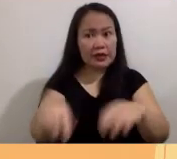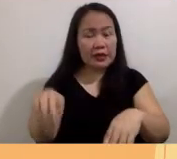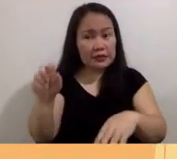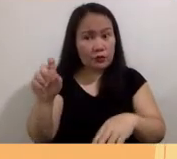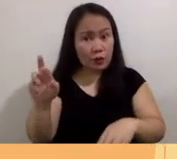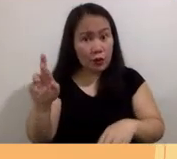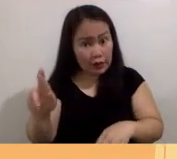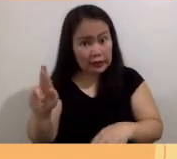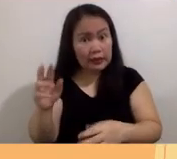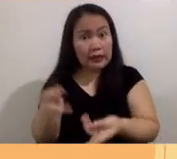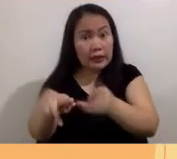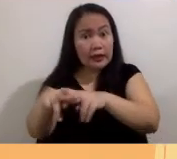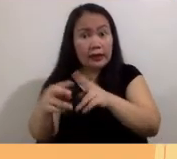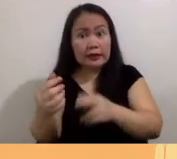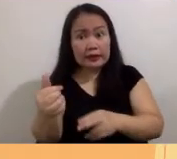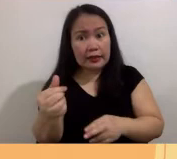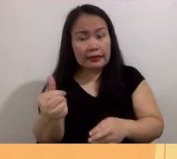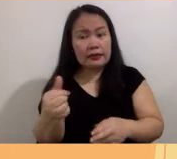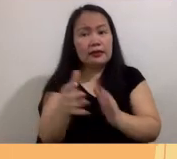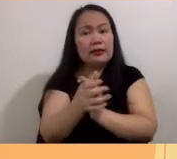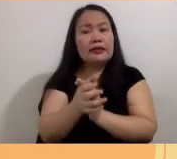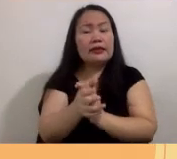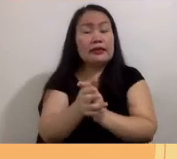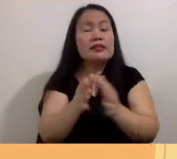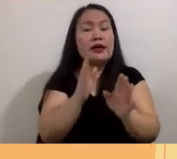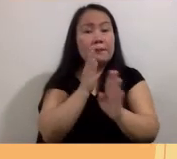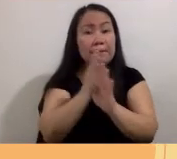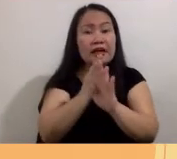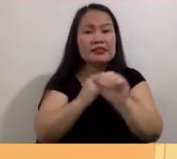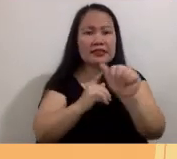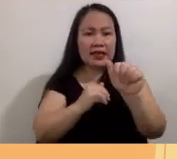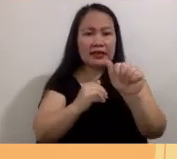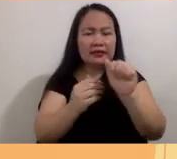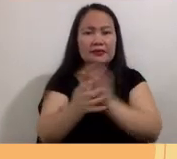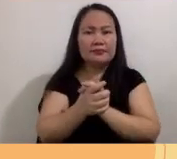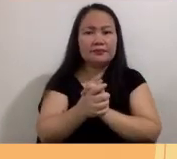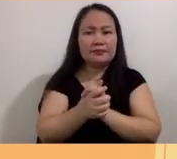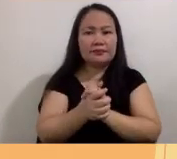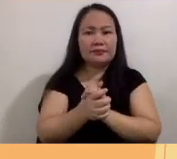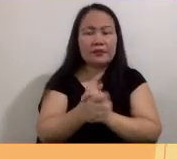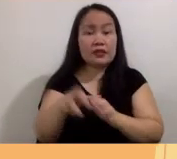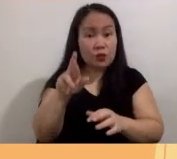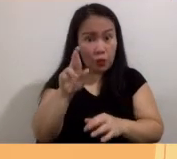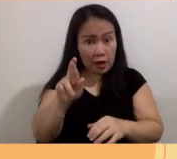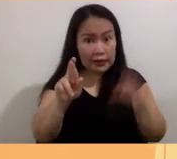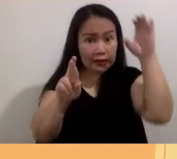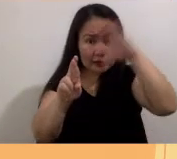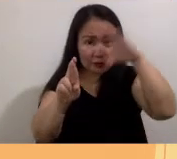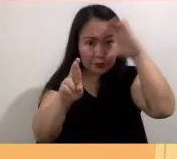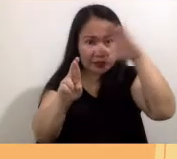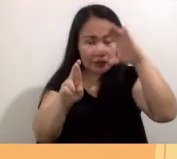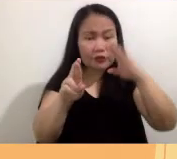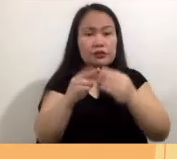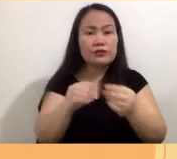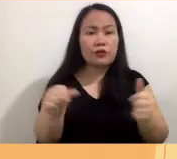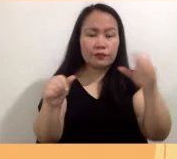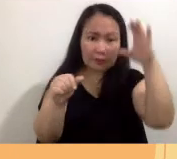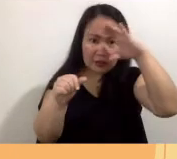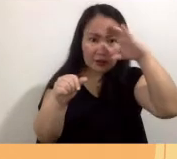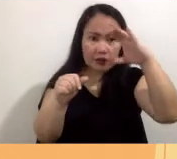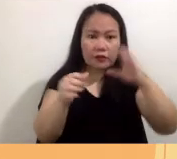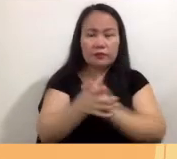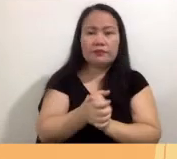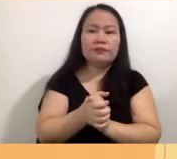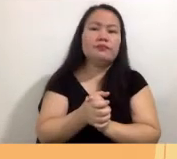10. So, R plus 10 tayo. And then, our bus B is R. So, ito yung hahanapin natin ngayon.